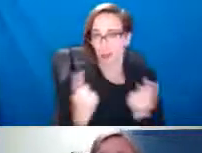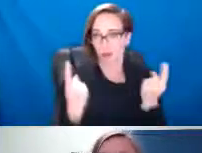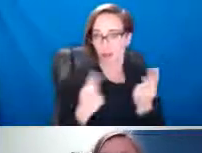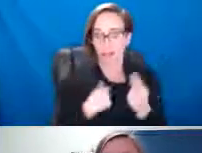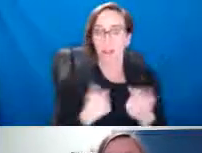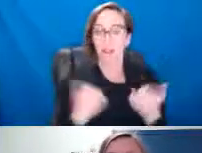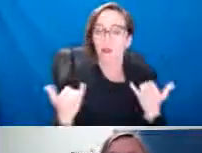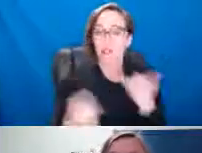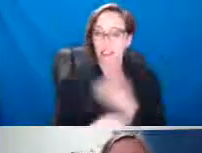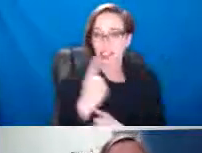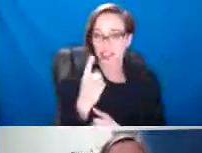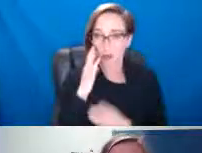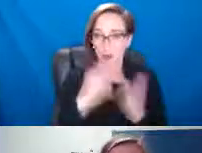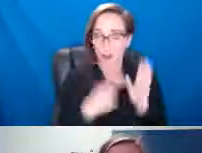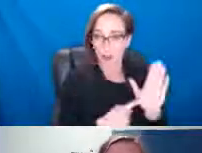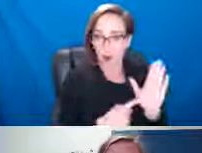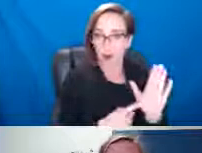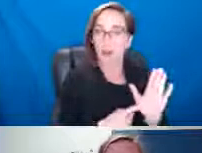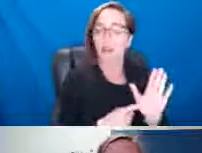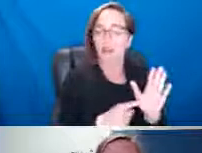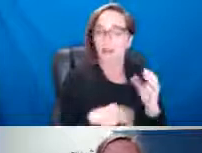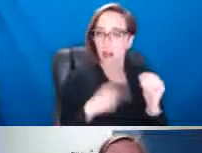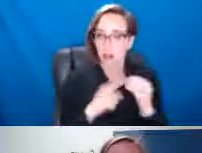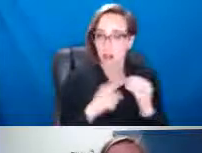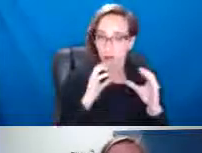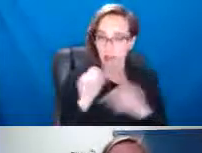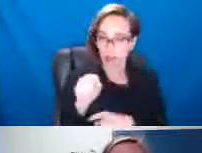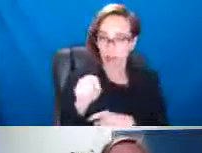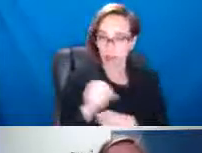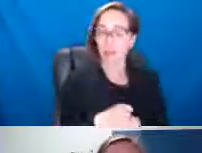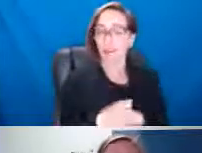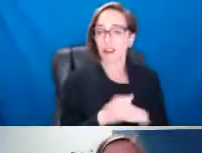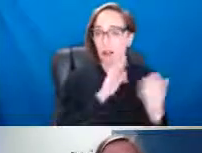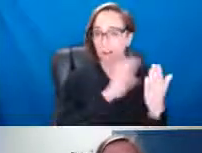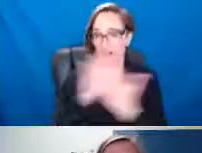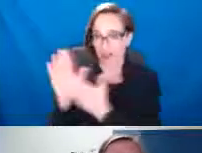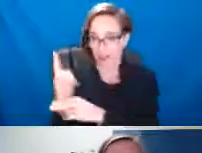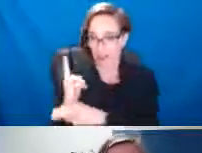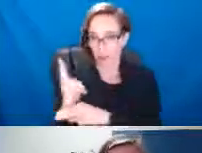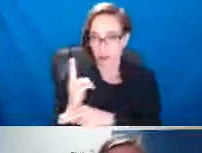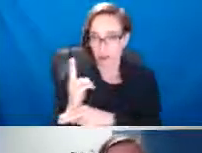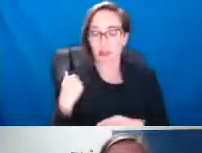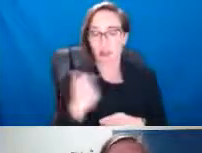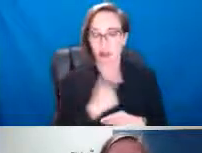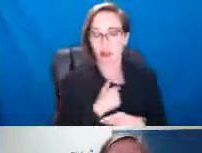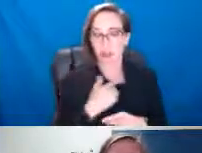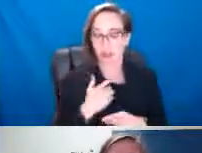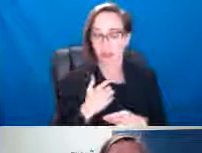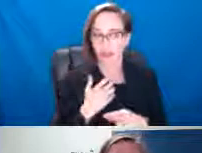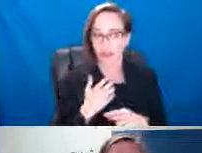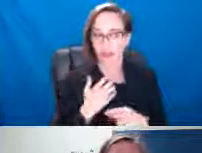you and talking a little bit about communication today and the methods we use. And we do take communication very seriously